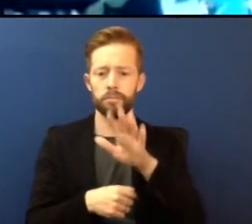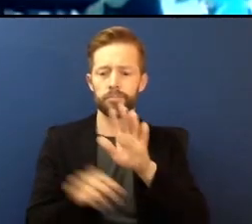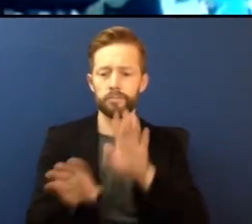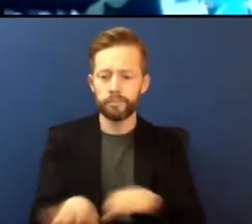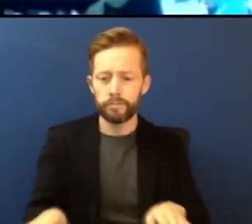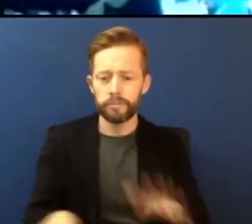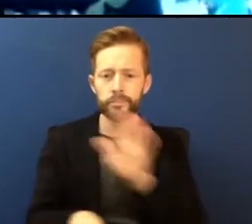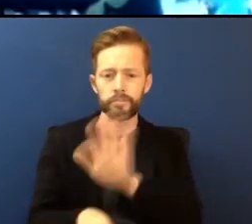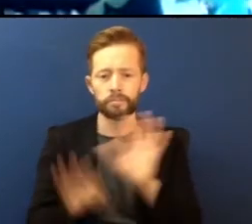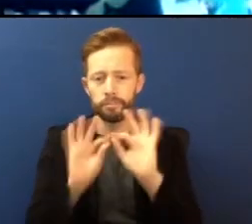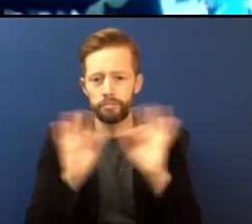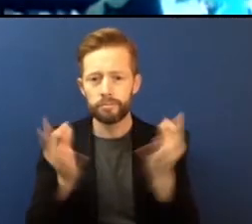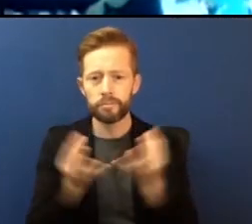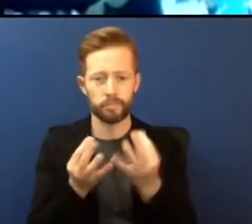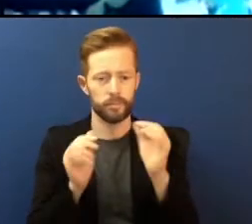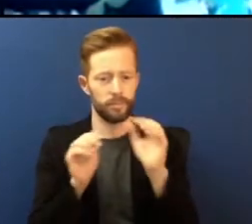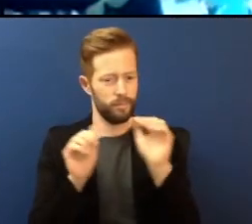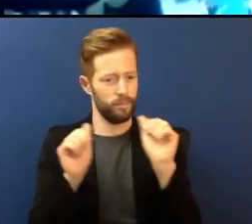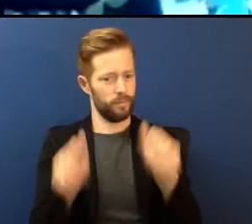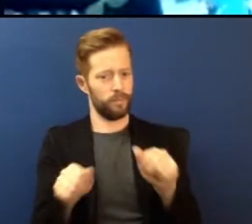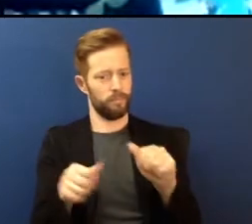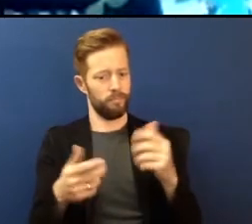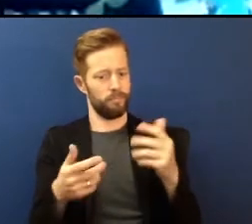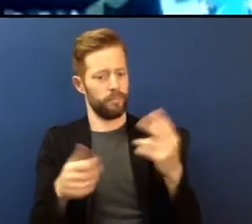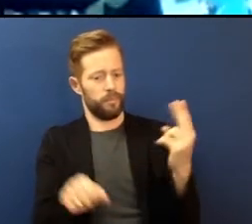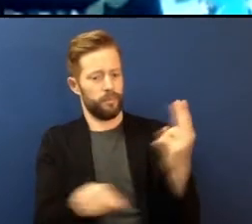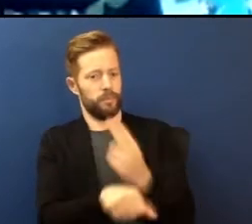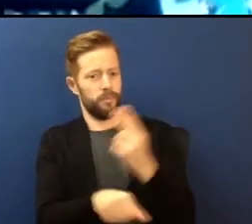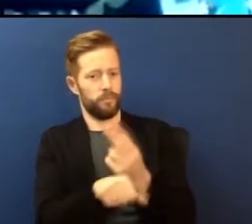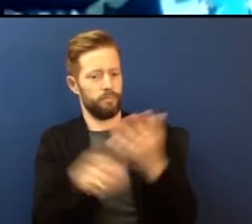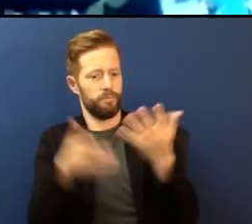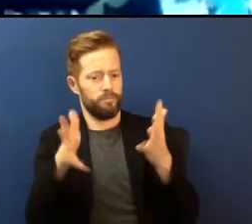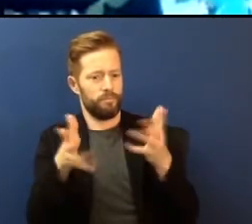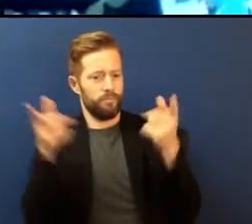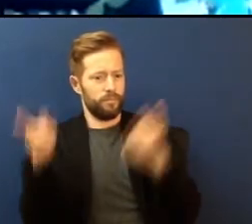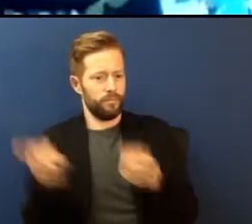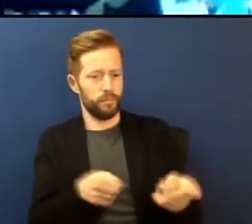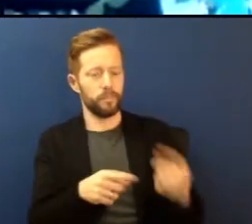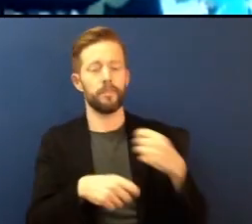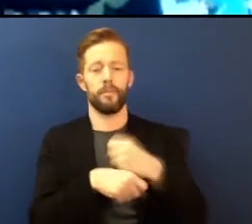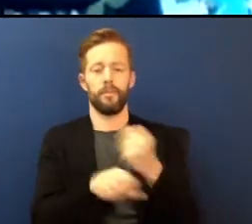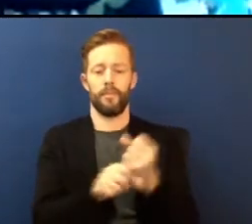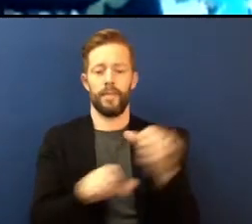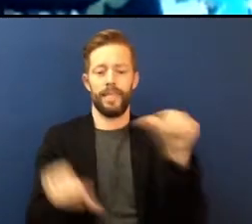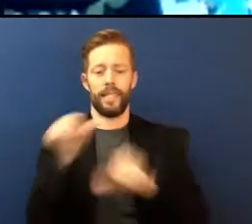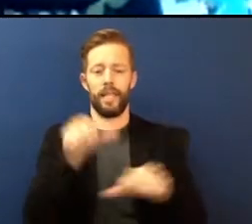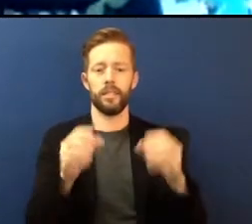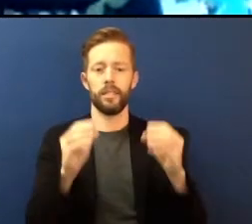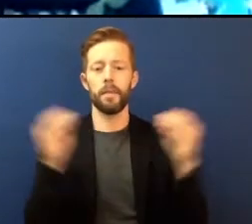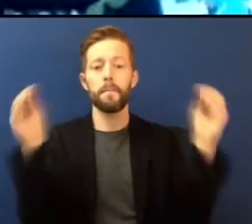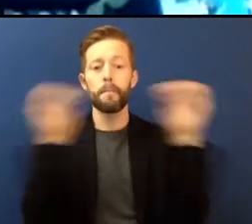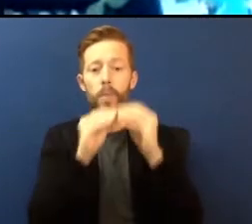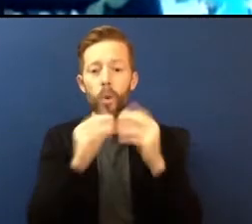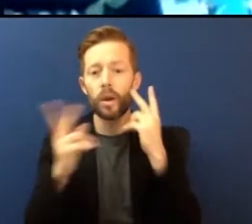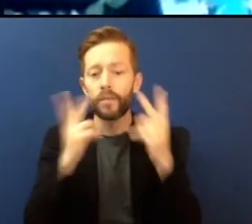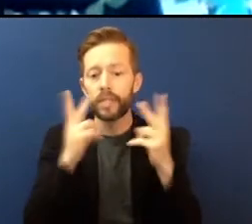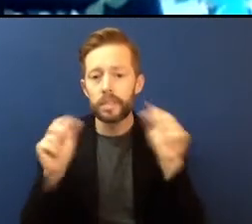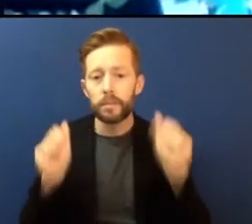the children and the families that you're serving. And you can use what's already happening to make science more